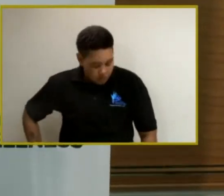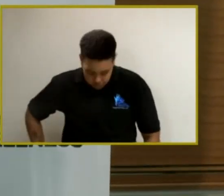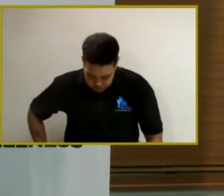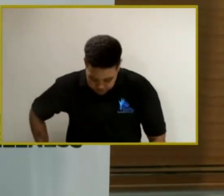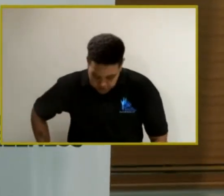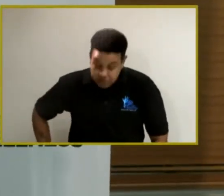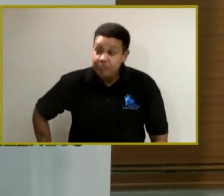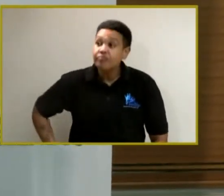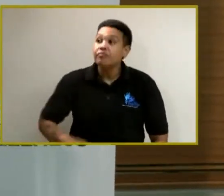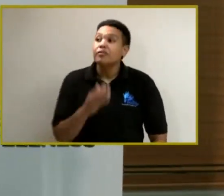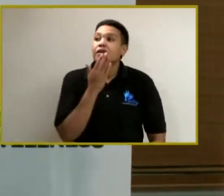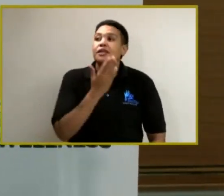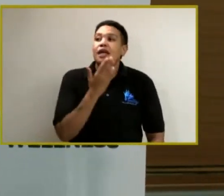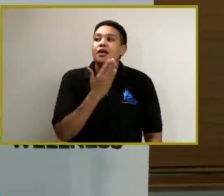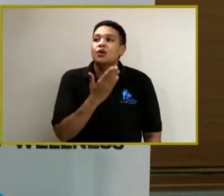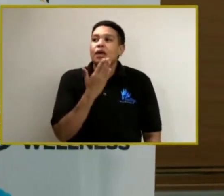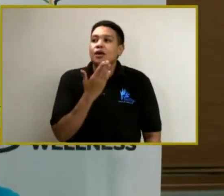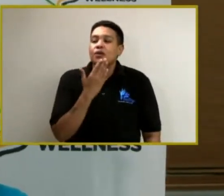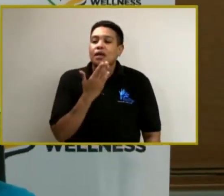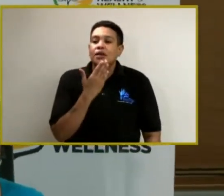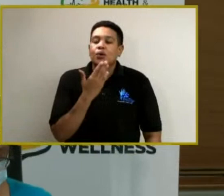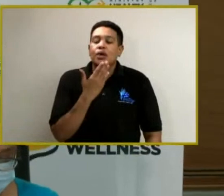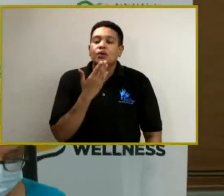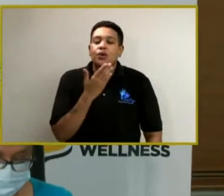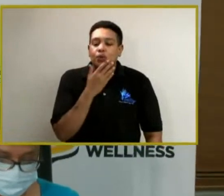Thank you very much,